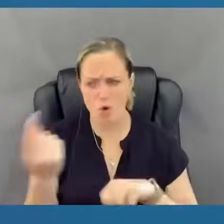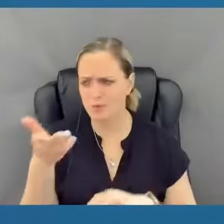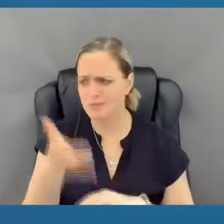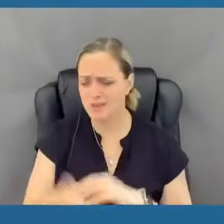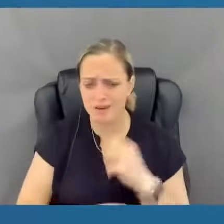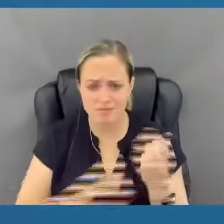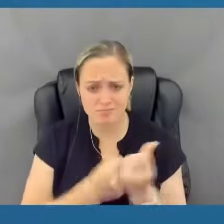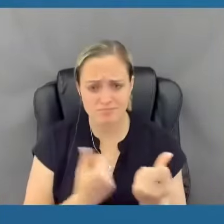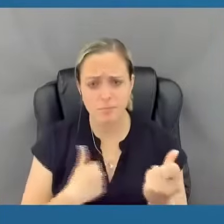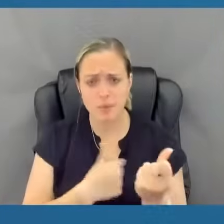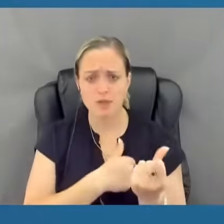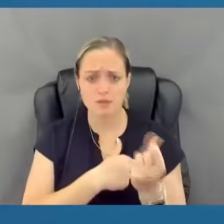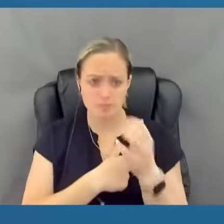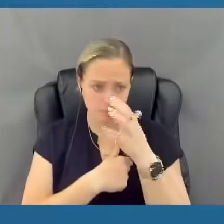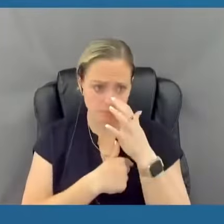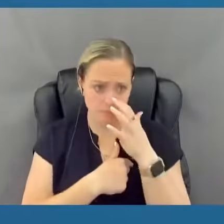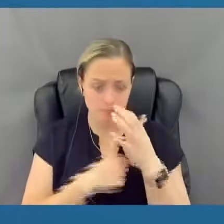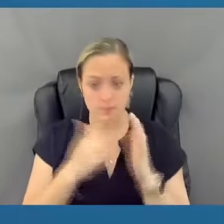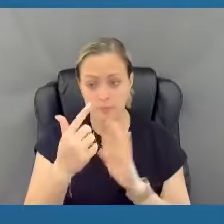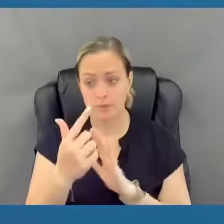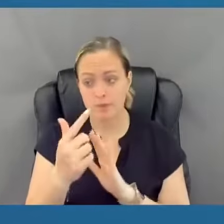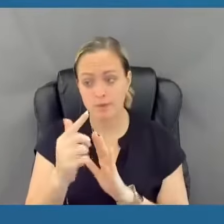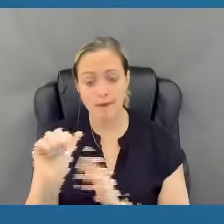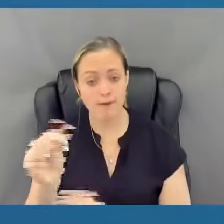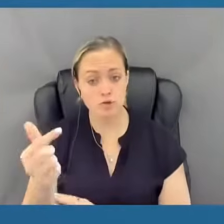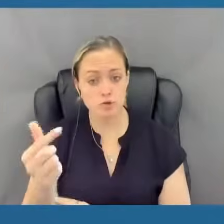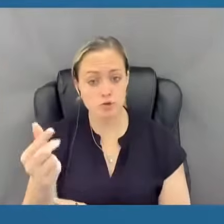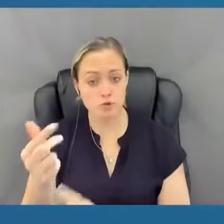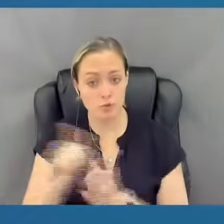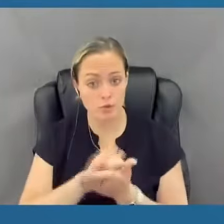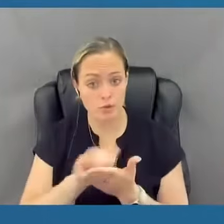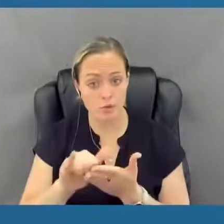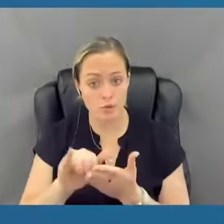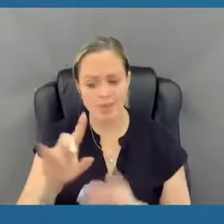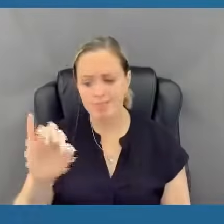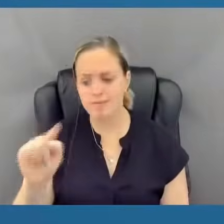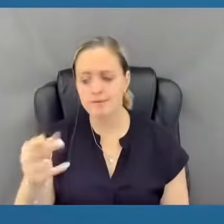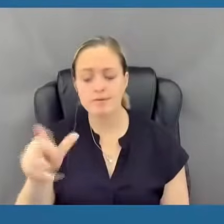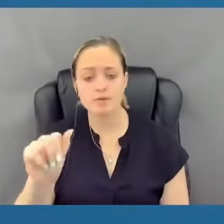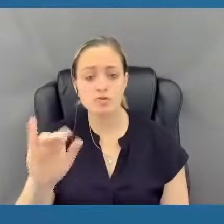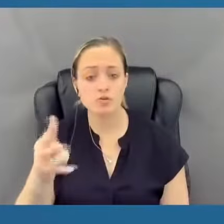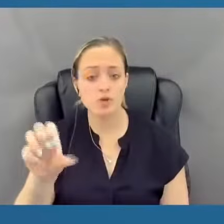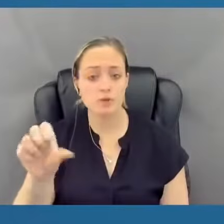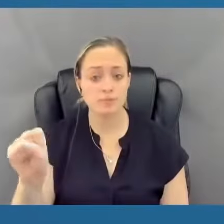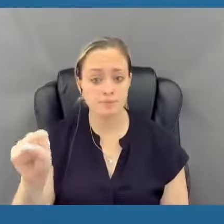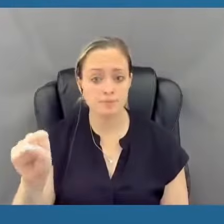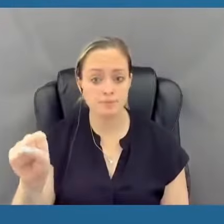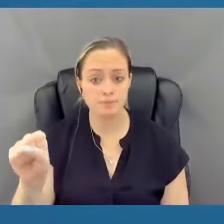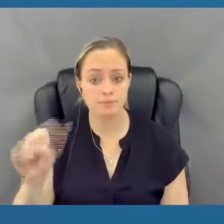Please welcome the Attorney General of the State of New York, Letitia James.